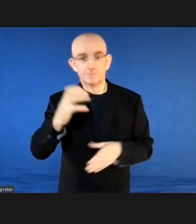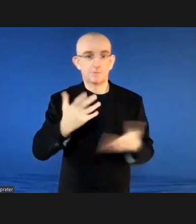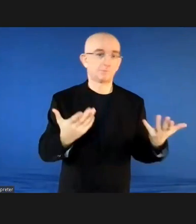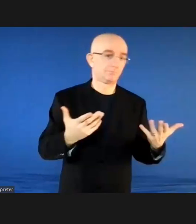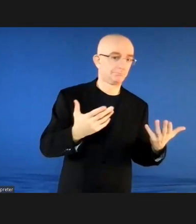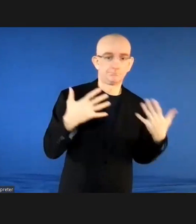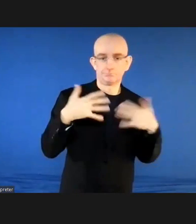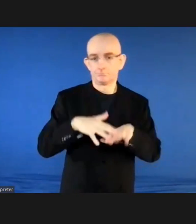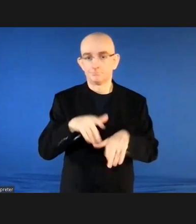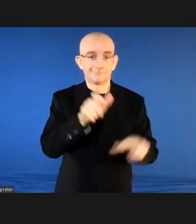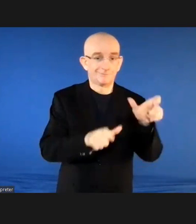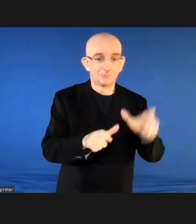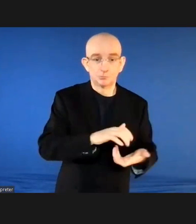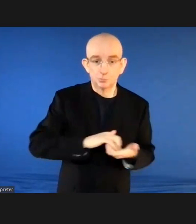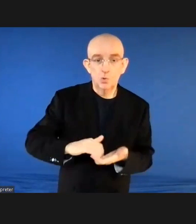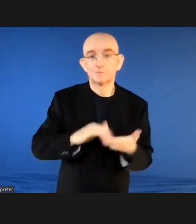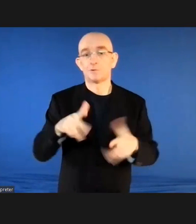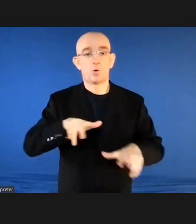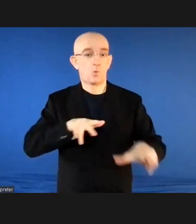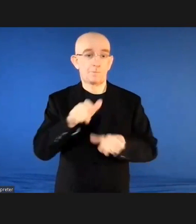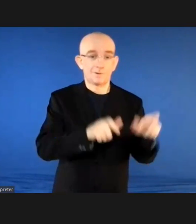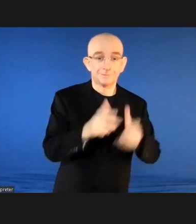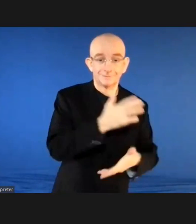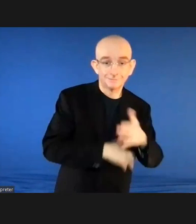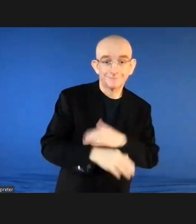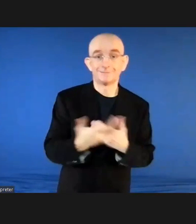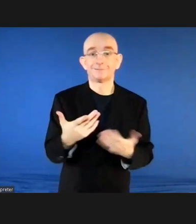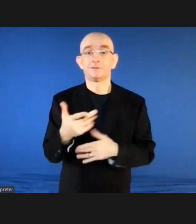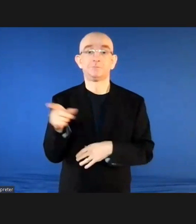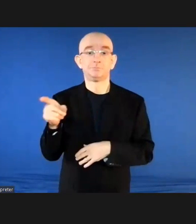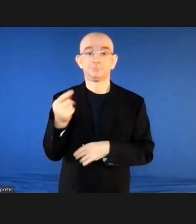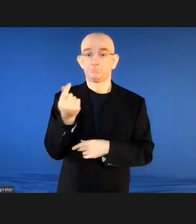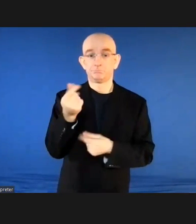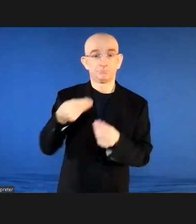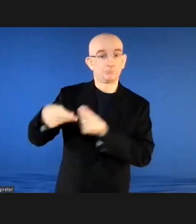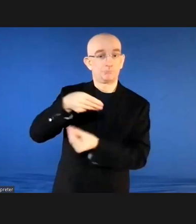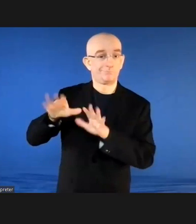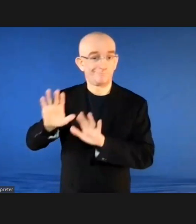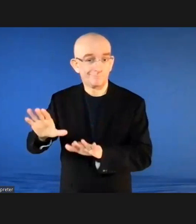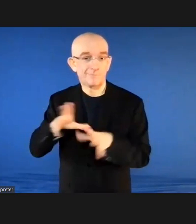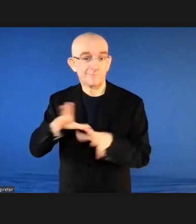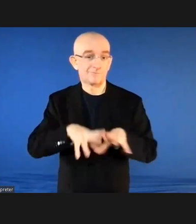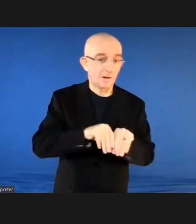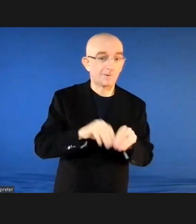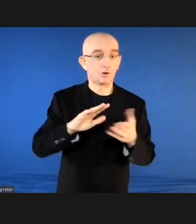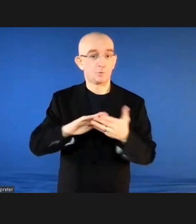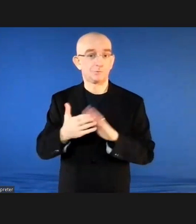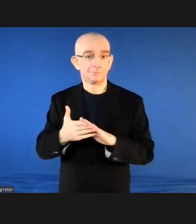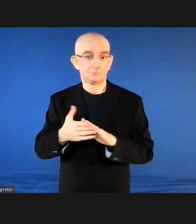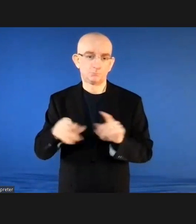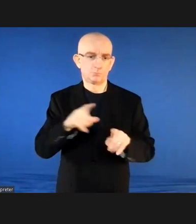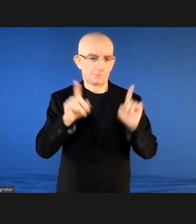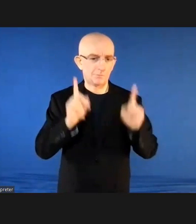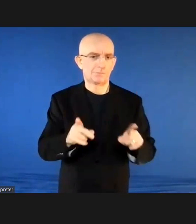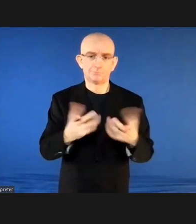as well. So we need really efficient ways to communicate and work together and break down silos and